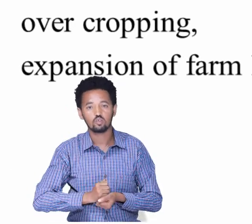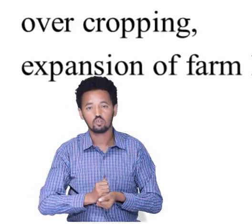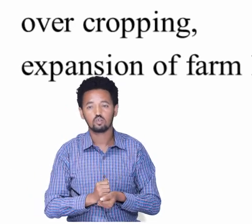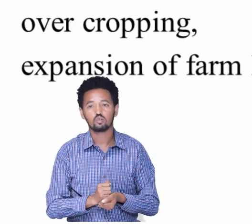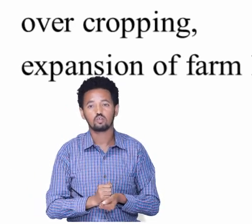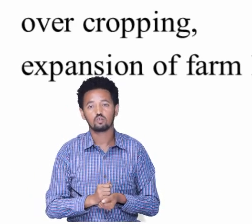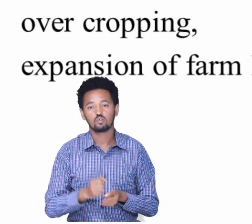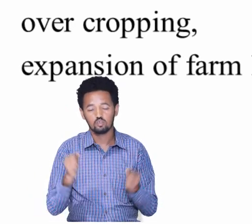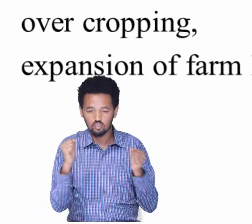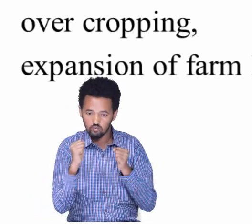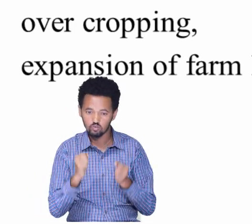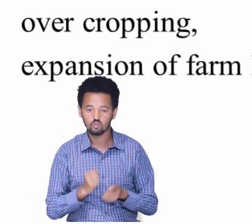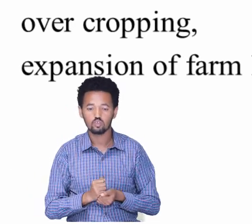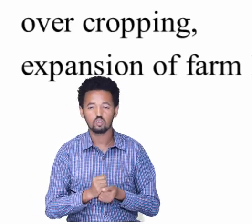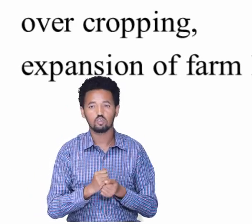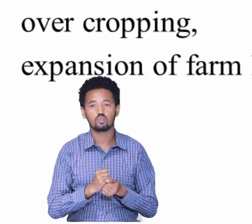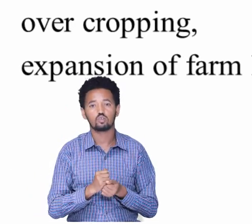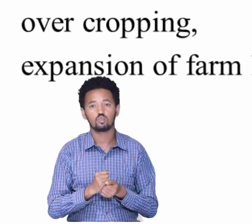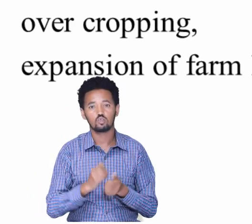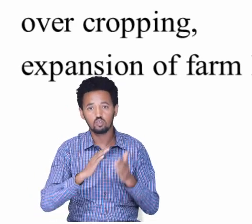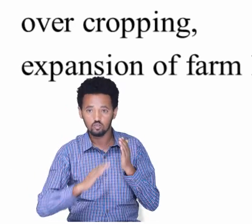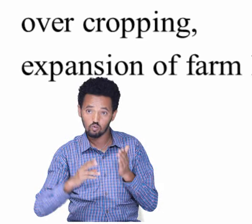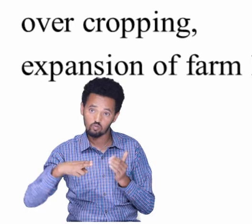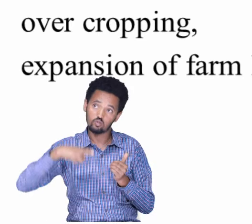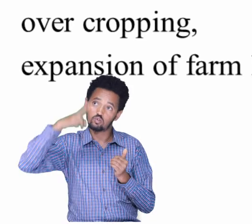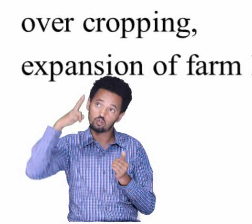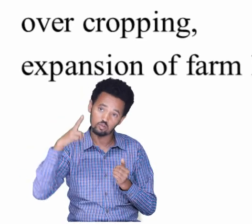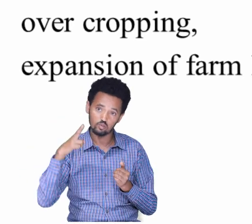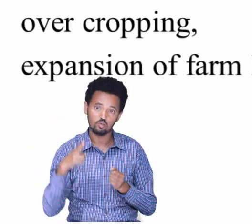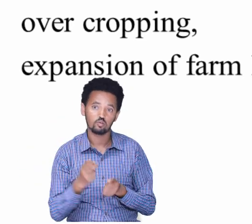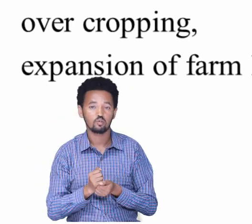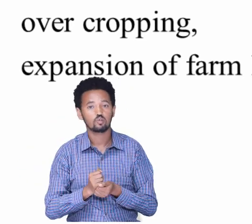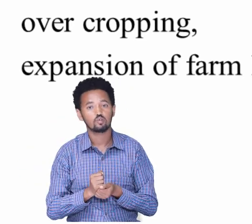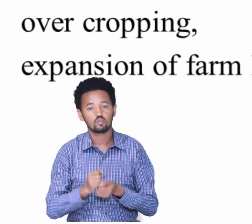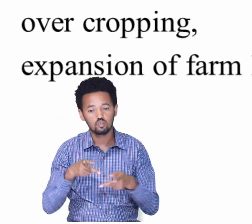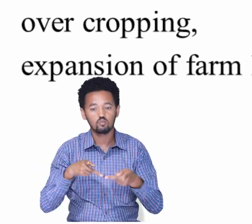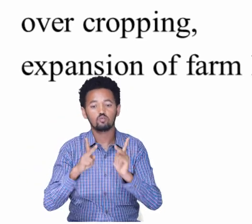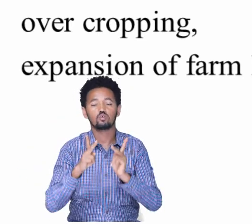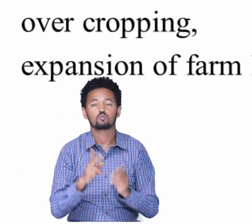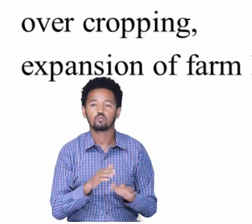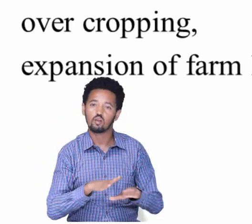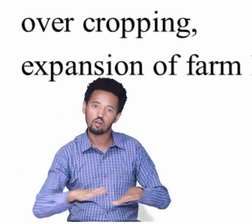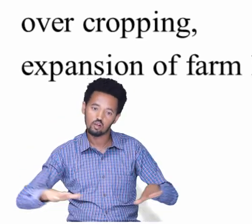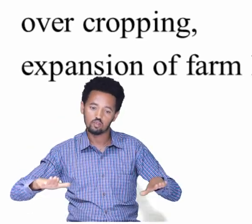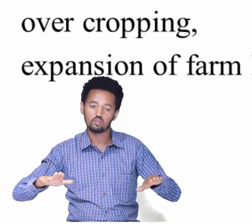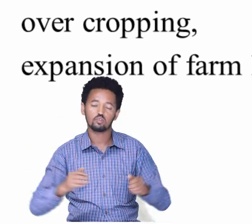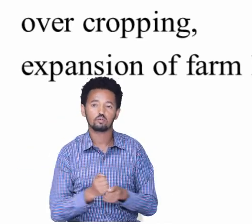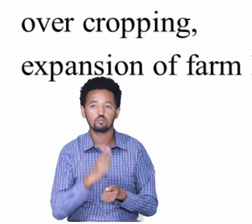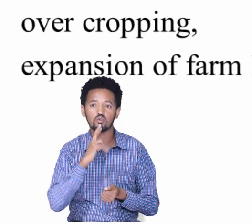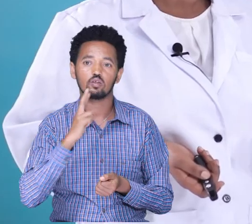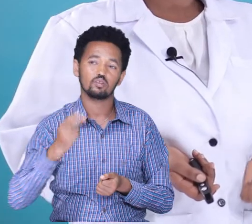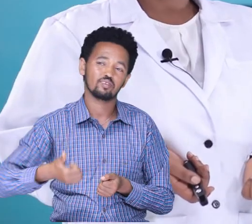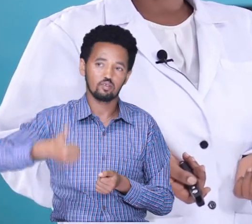Deforestation, overgrazing, overcropping, expansion of farmland, and settlement are the